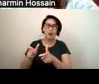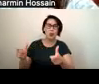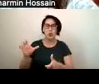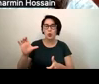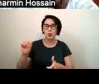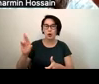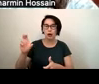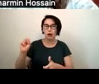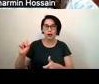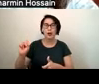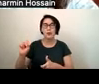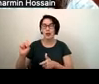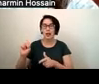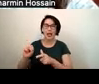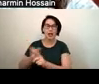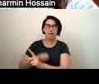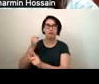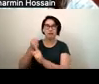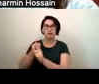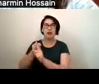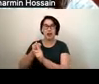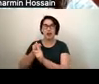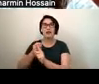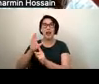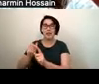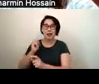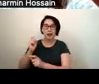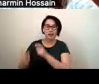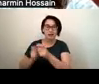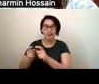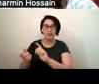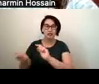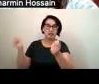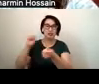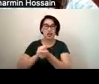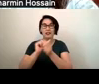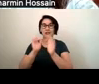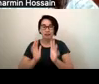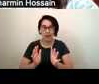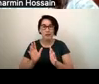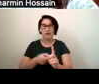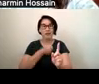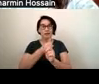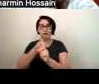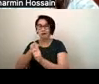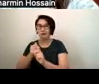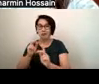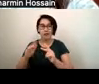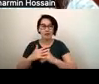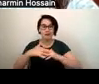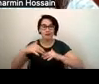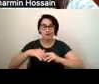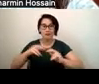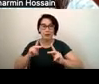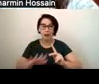to changing climates that disproportionately affect Indigenous people worldwide. We invite you to join